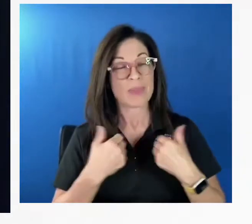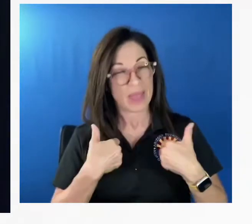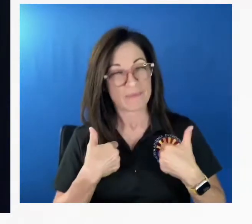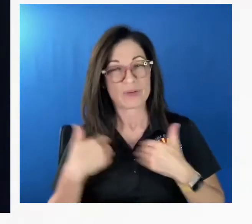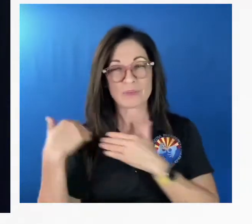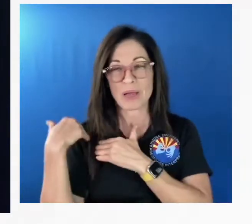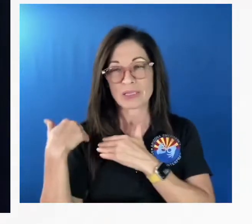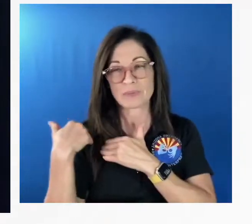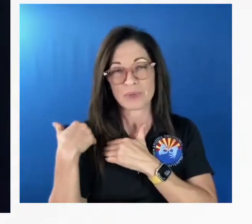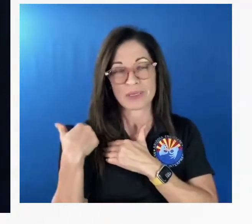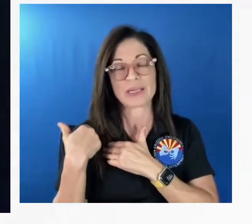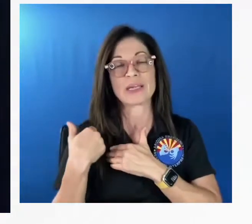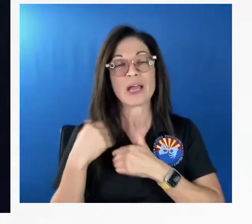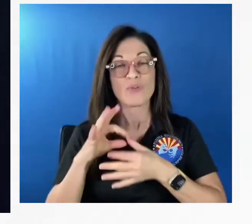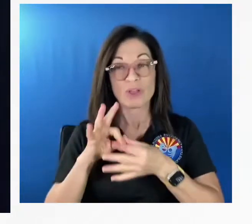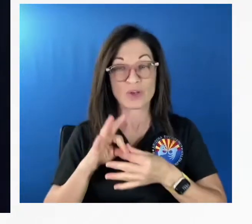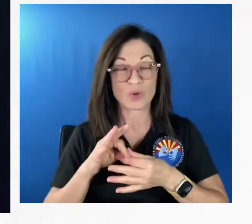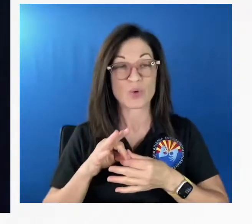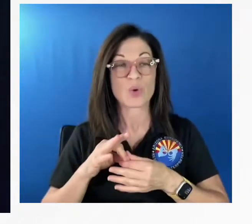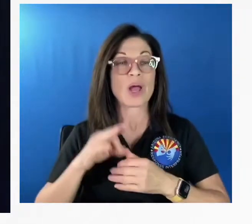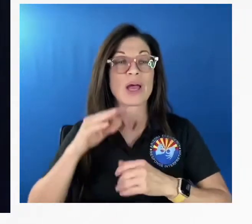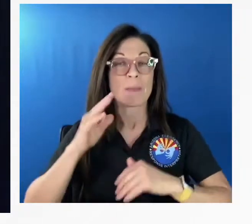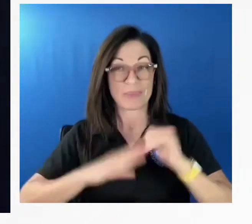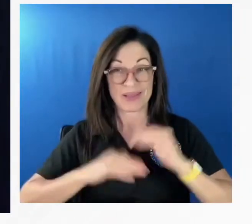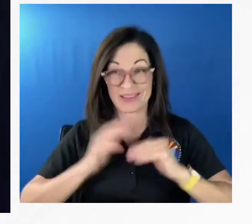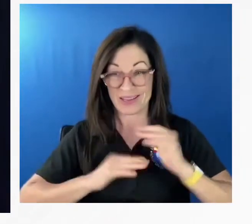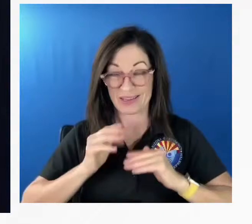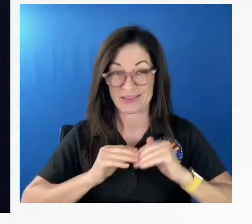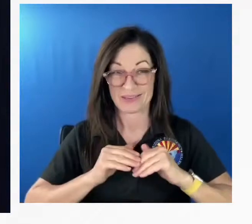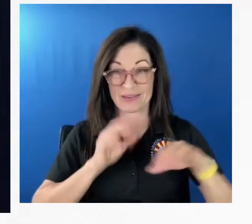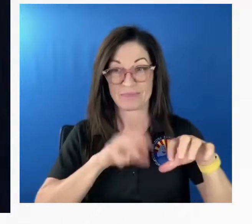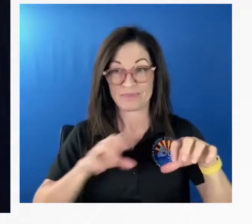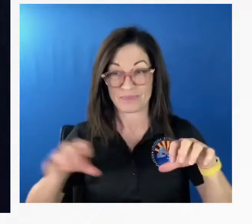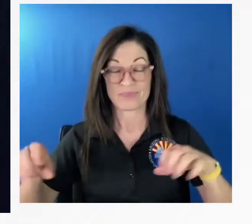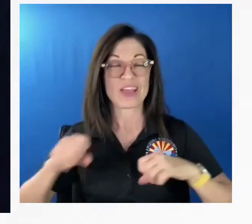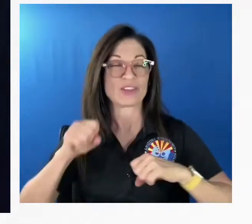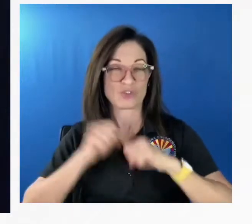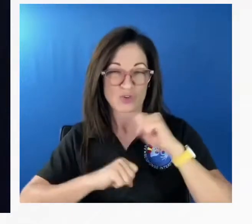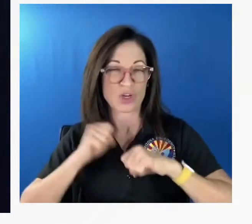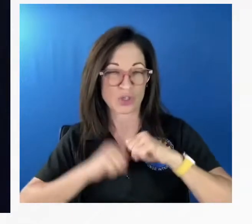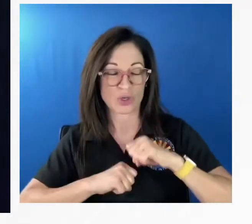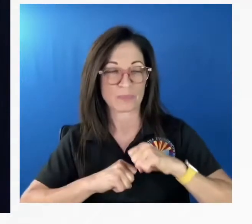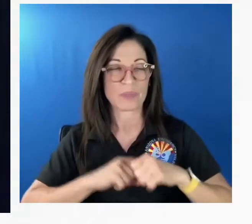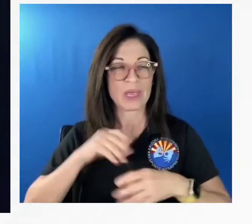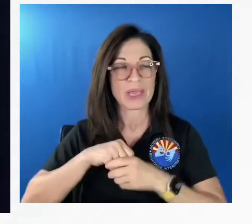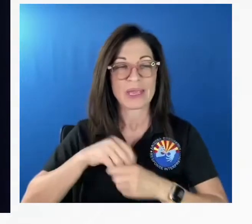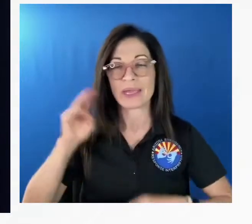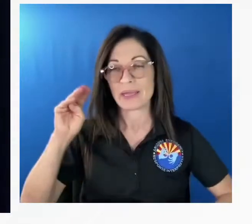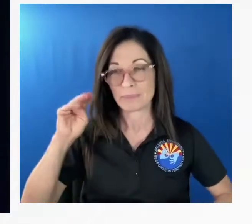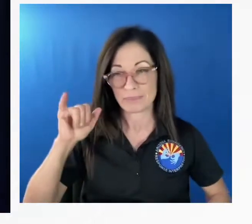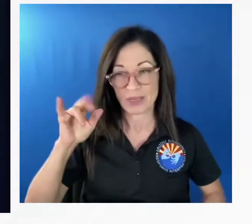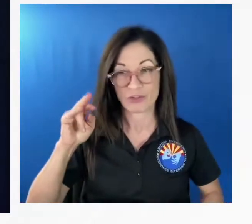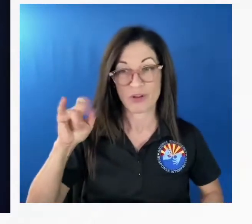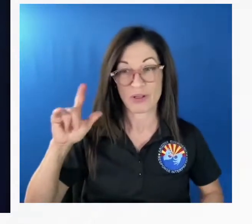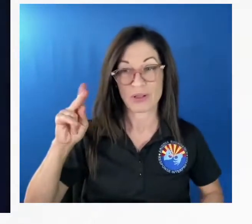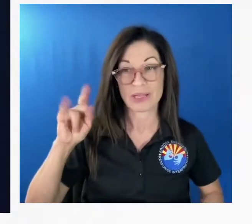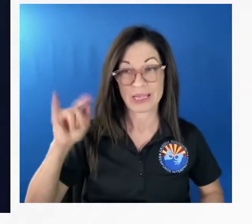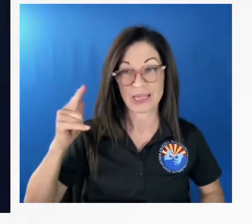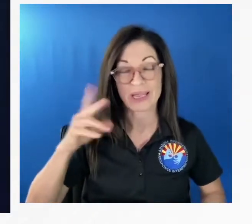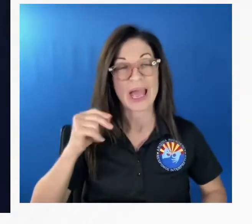over structural protection up in Mineral King, and then, of course,